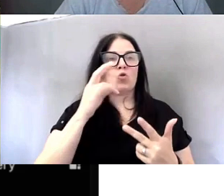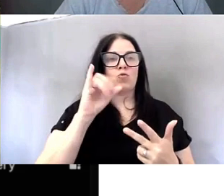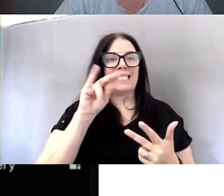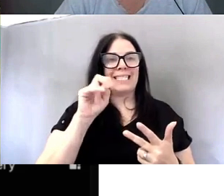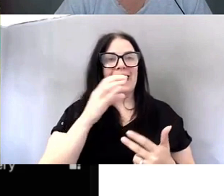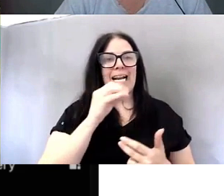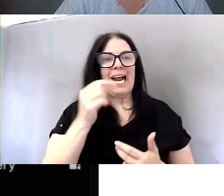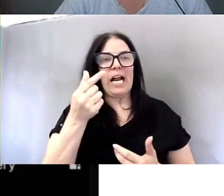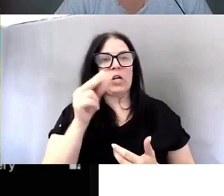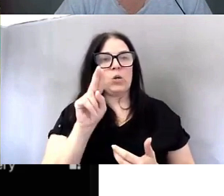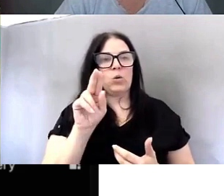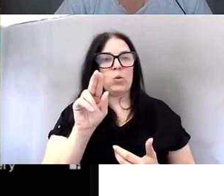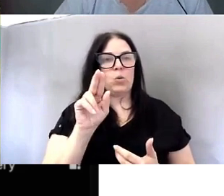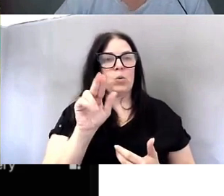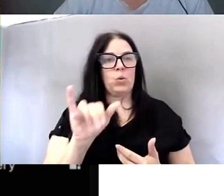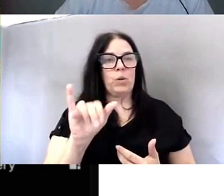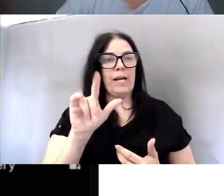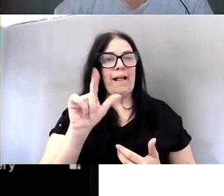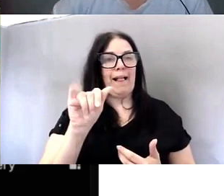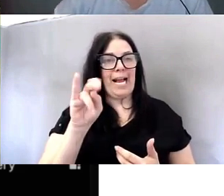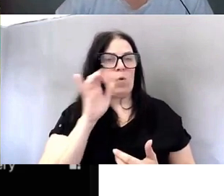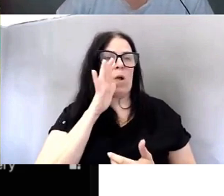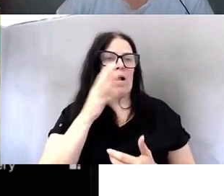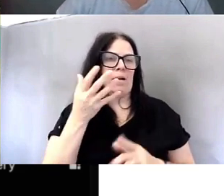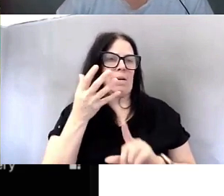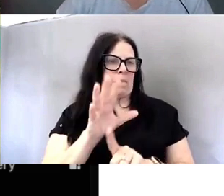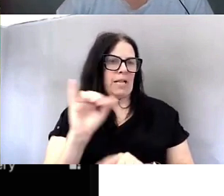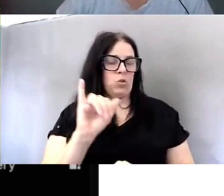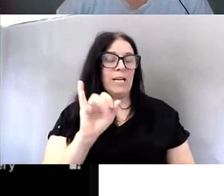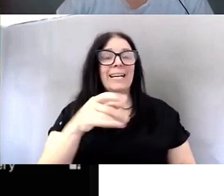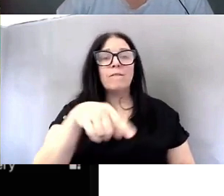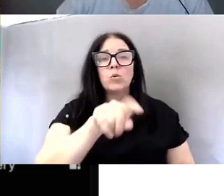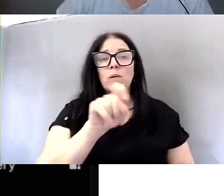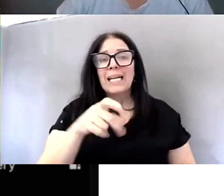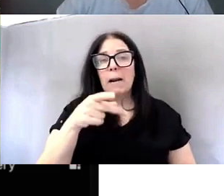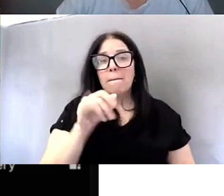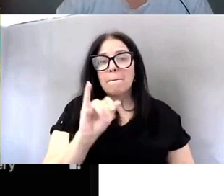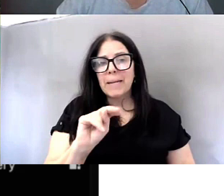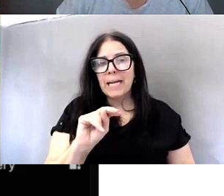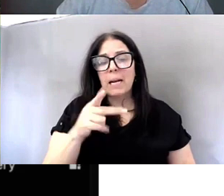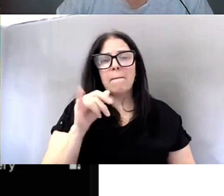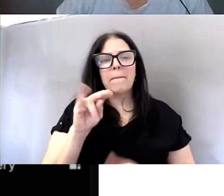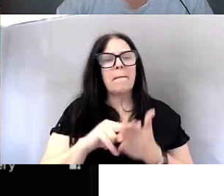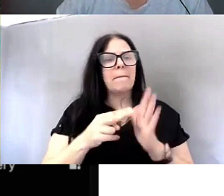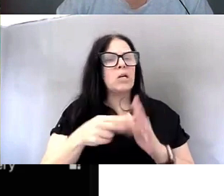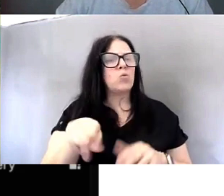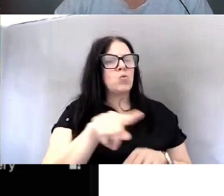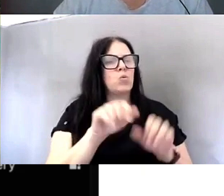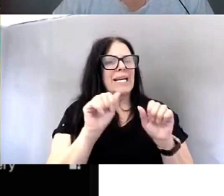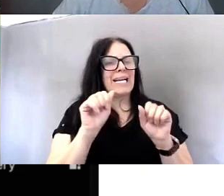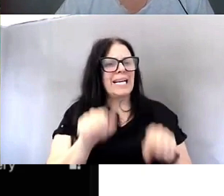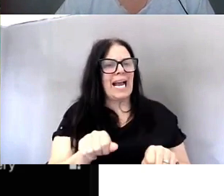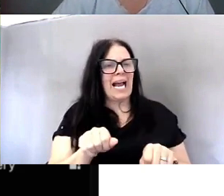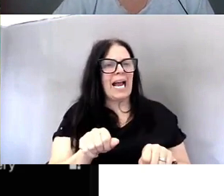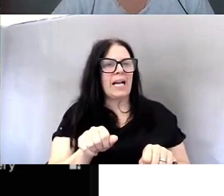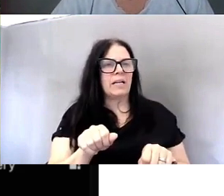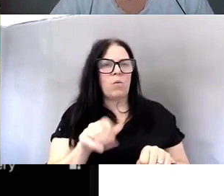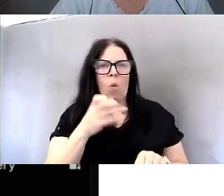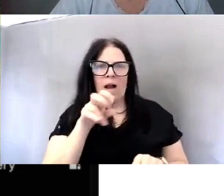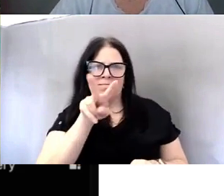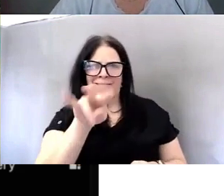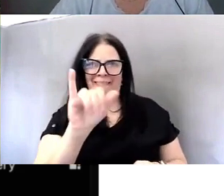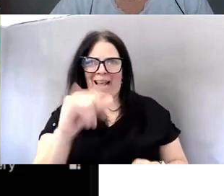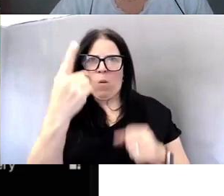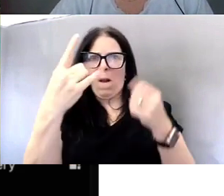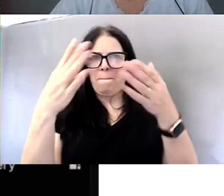go. If you need a pin, so a pin tool in Zoom allows you to kind of skip one of the videos on your